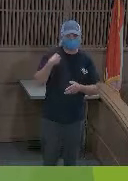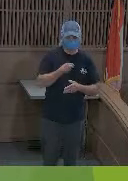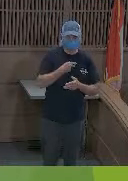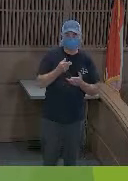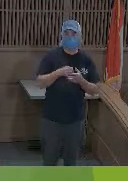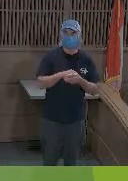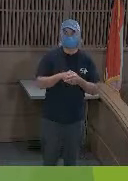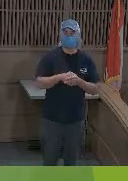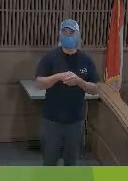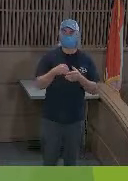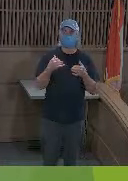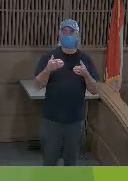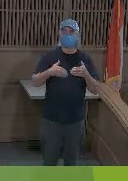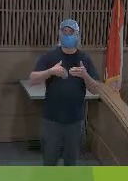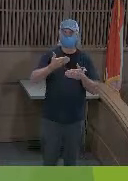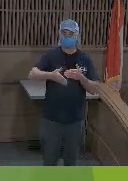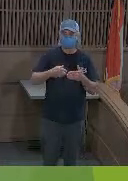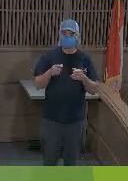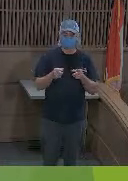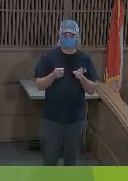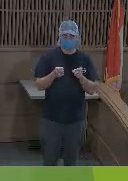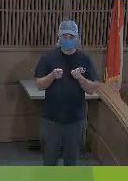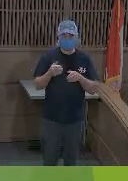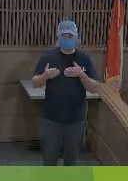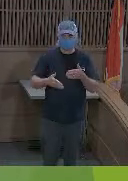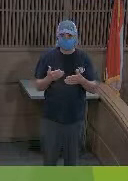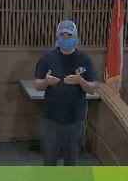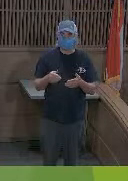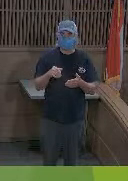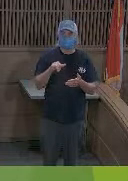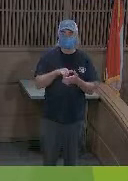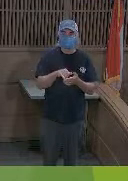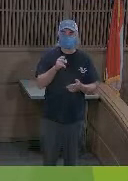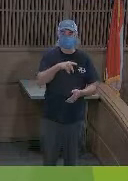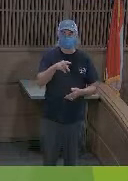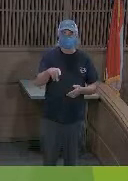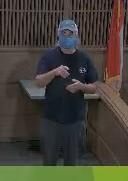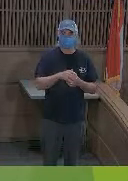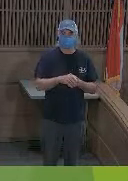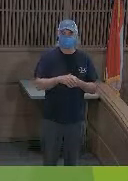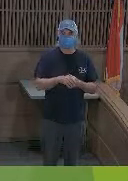go through these quickly. These are Phoebe Putney's,